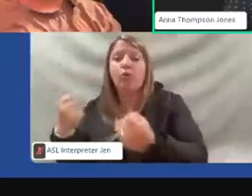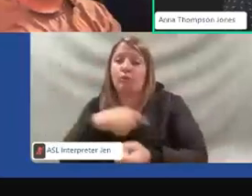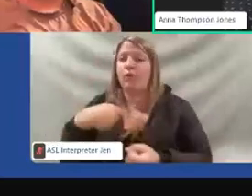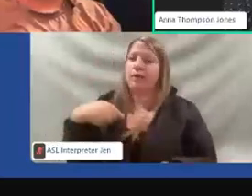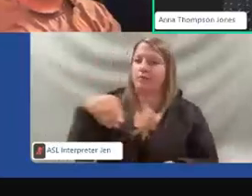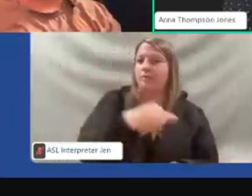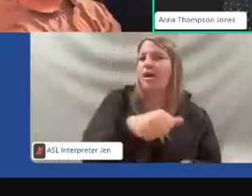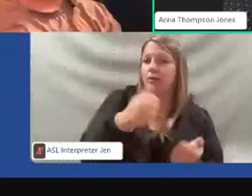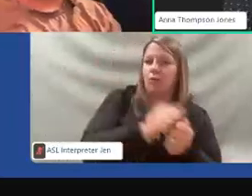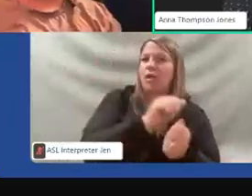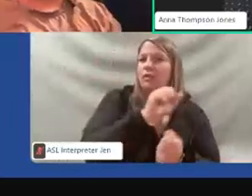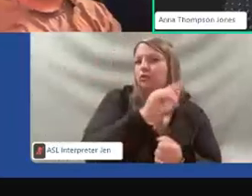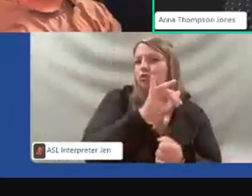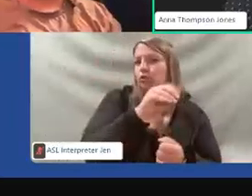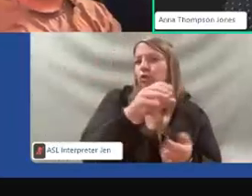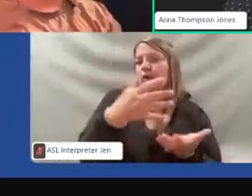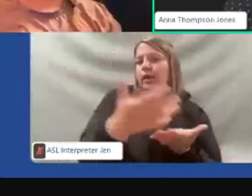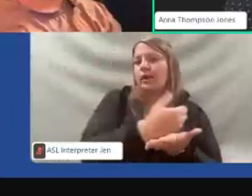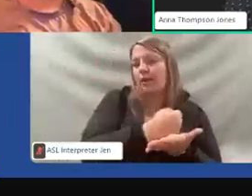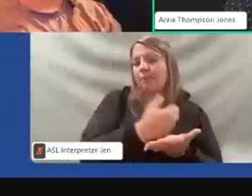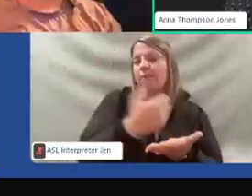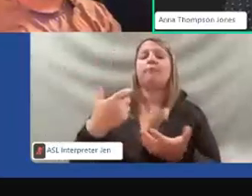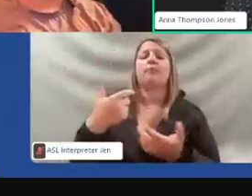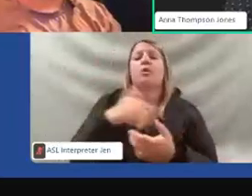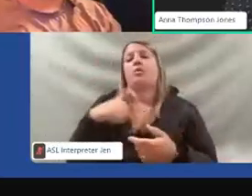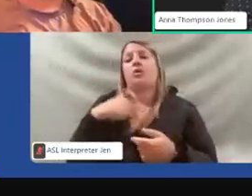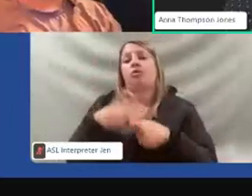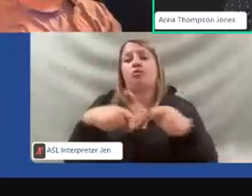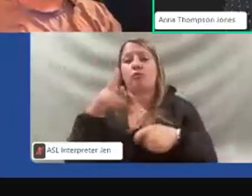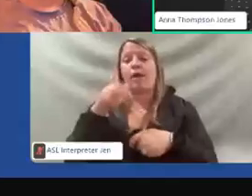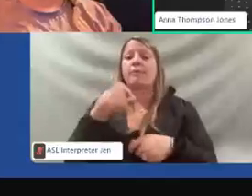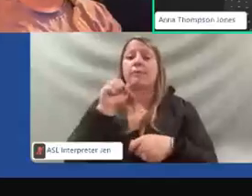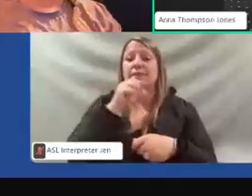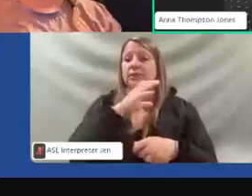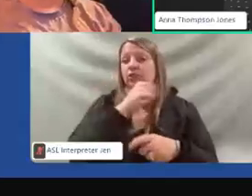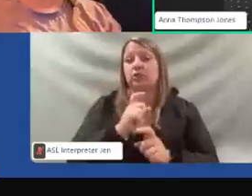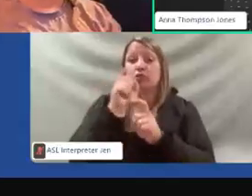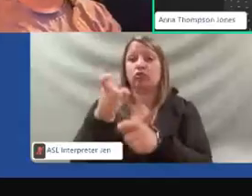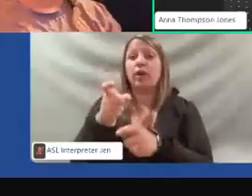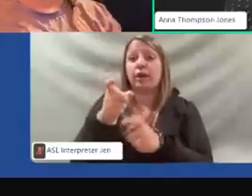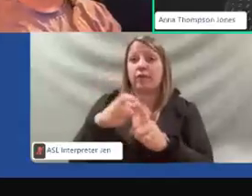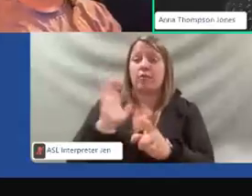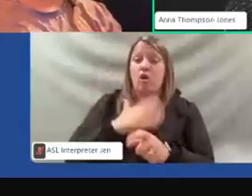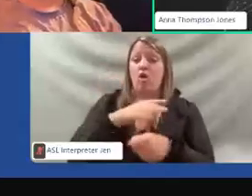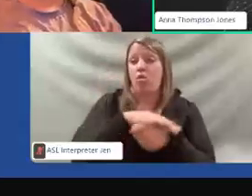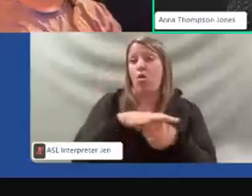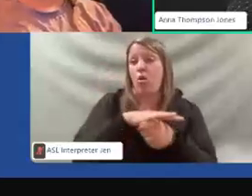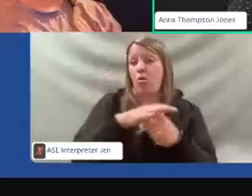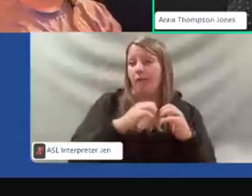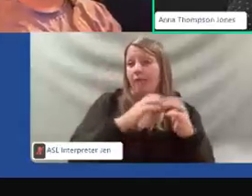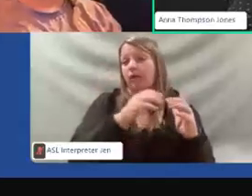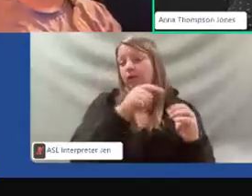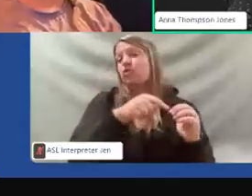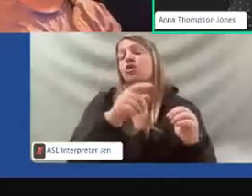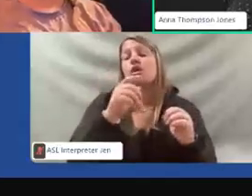So we're getting ready to wrap up a Cool Seniors grant, which we received from one of our local foundations.